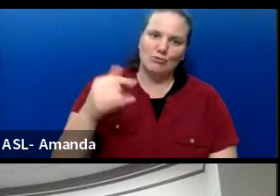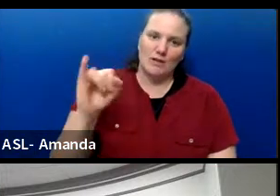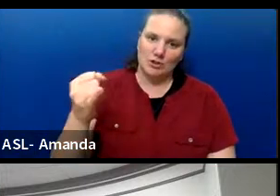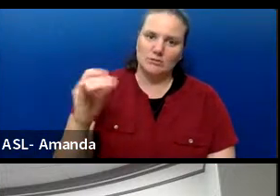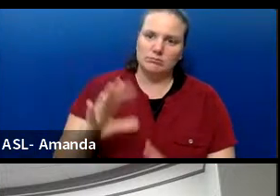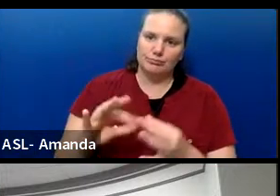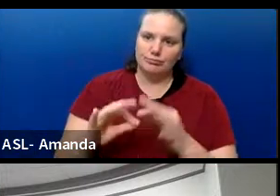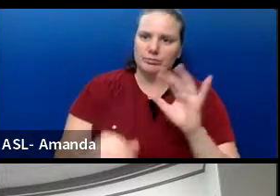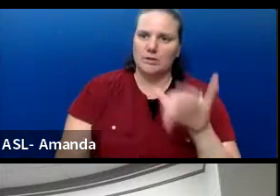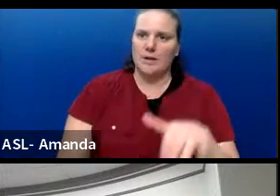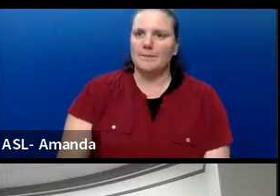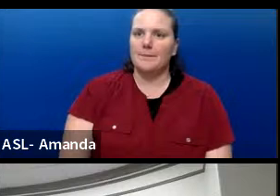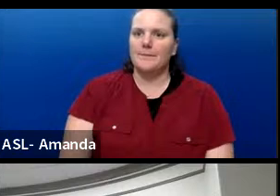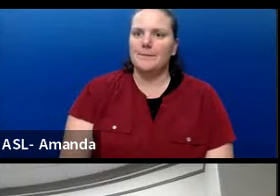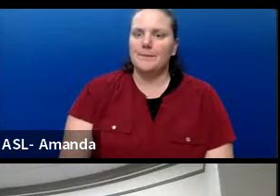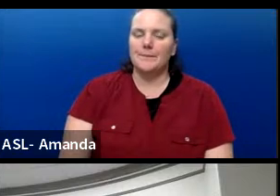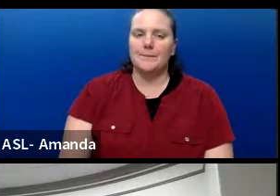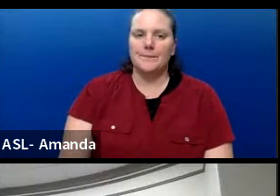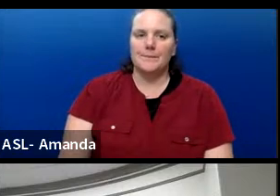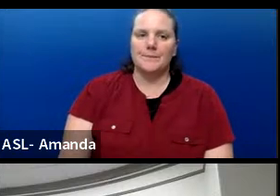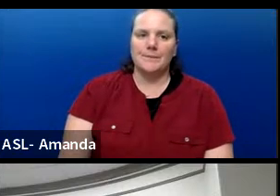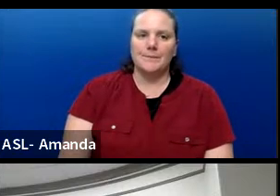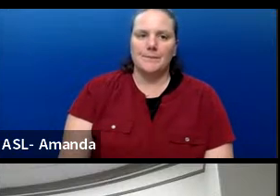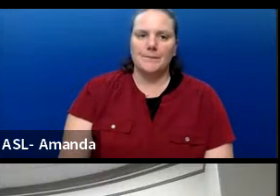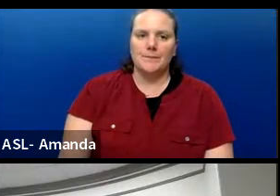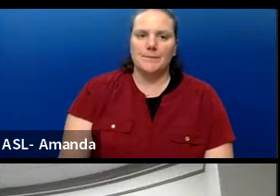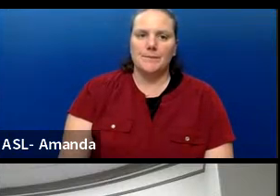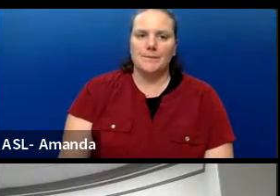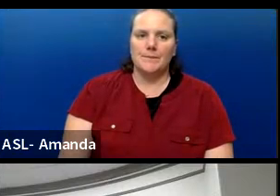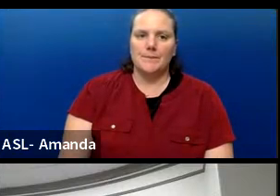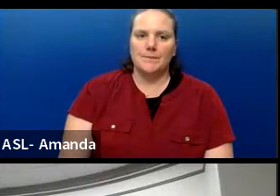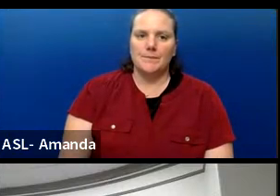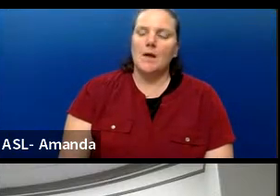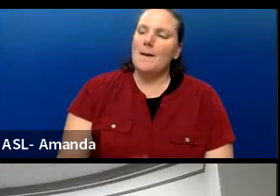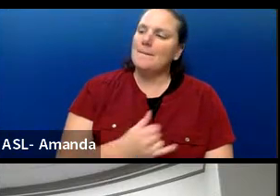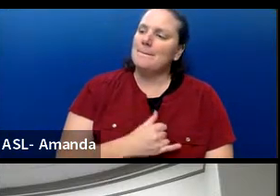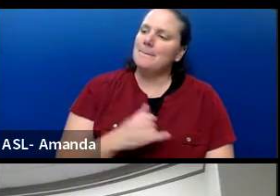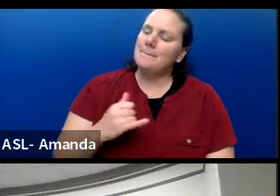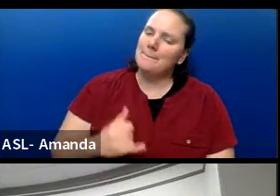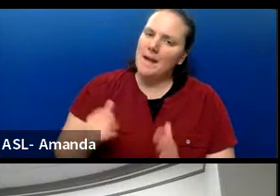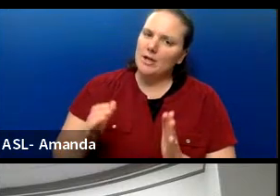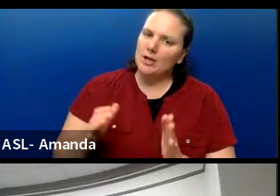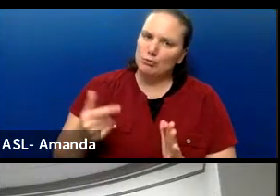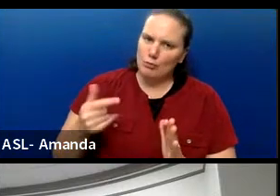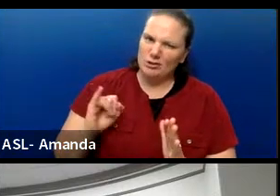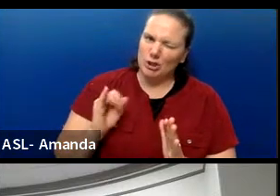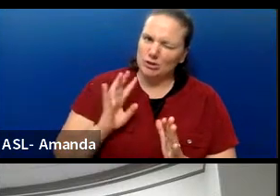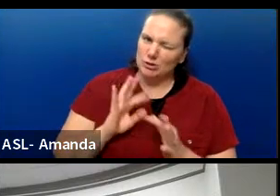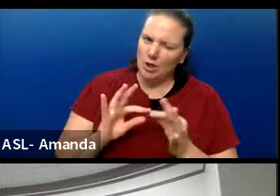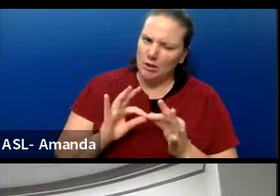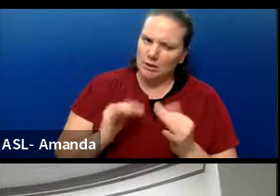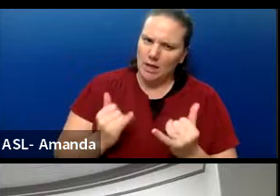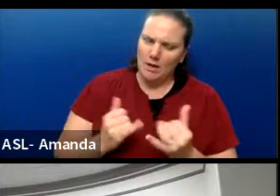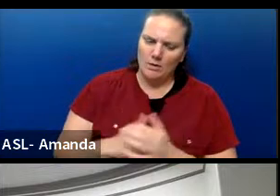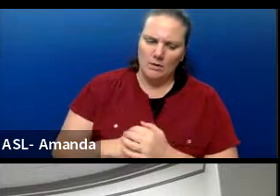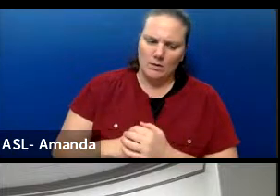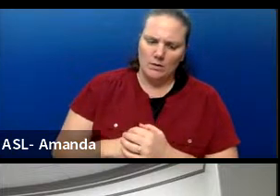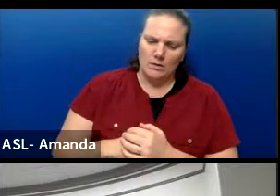that one. Greg? And then we'll go to So Mayor, what you mentioned is